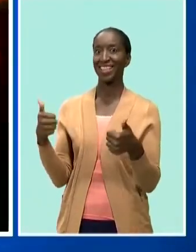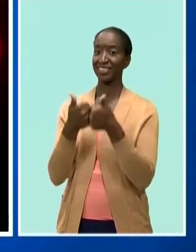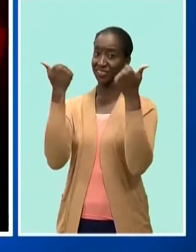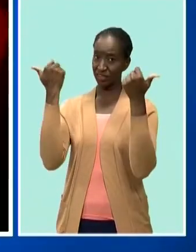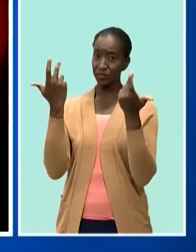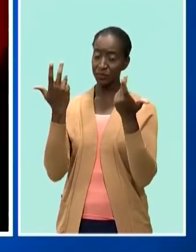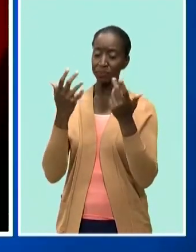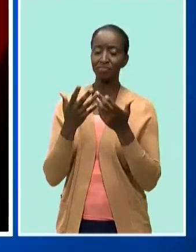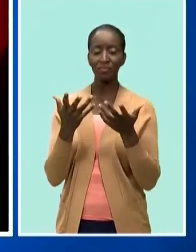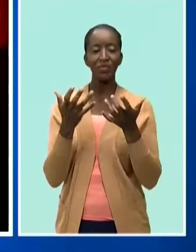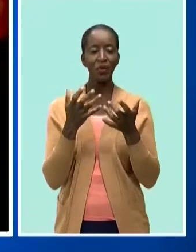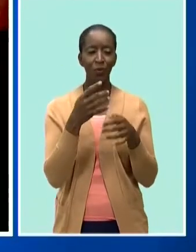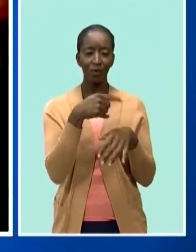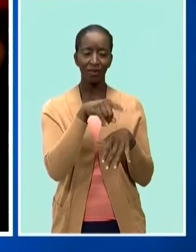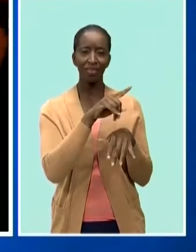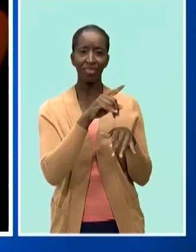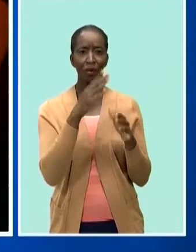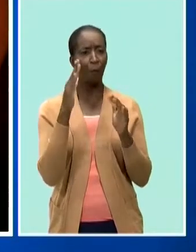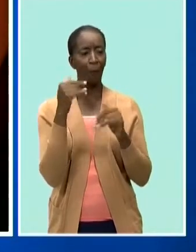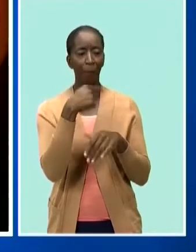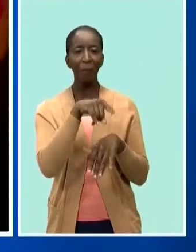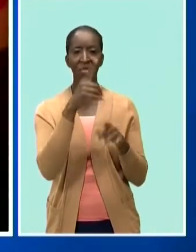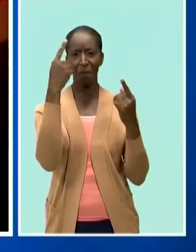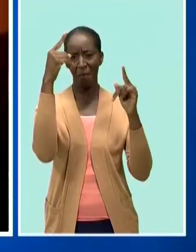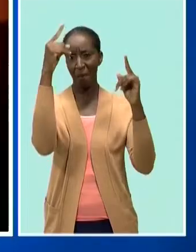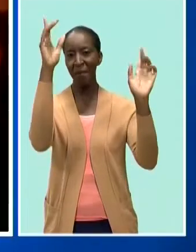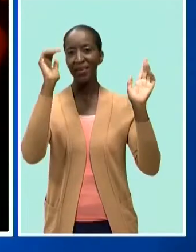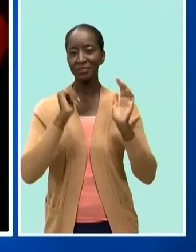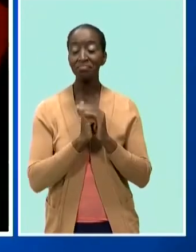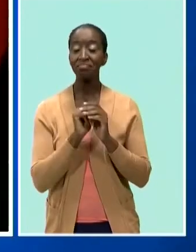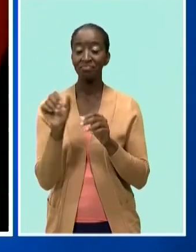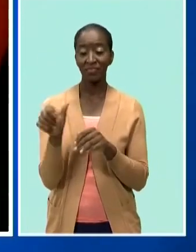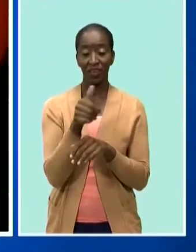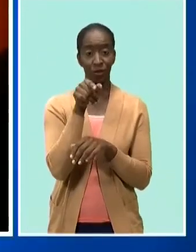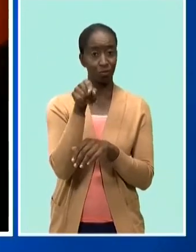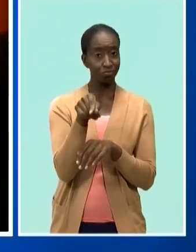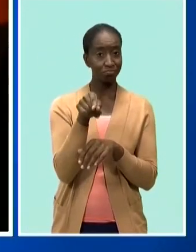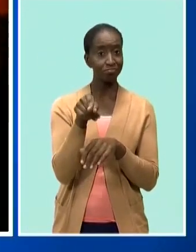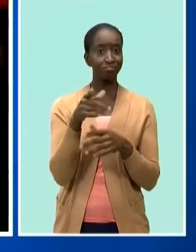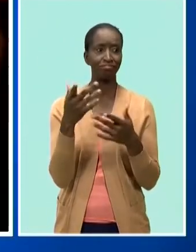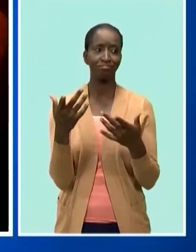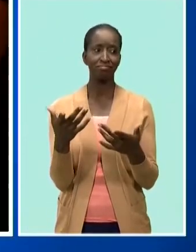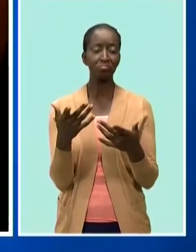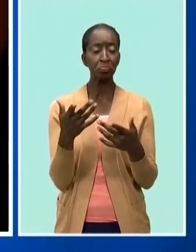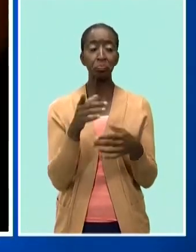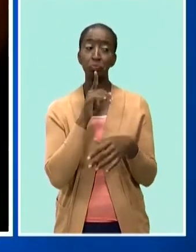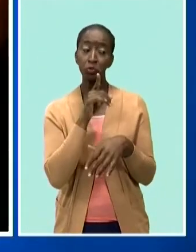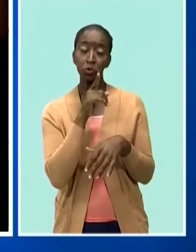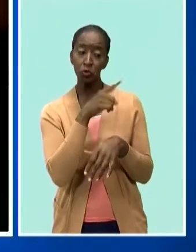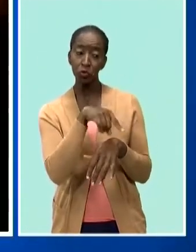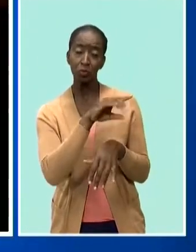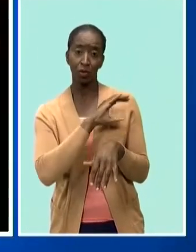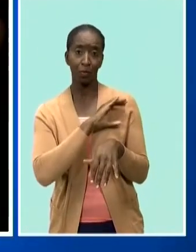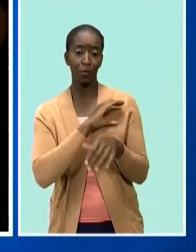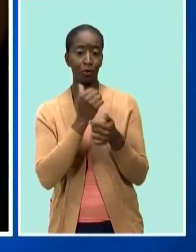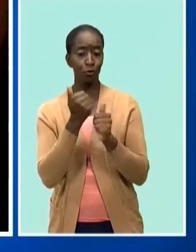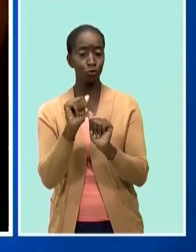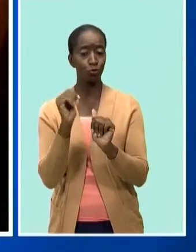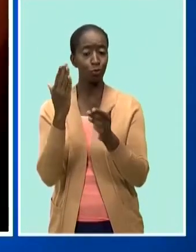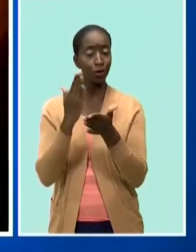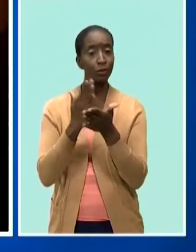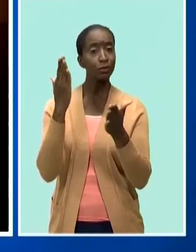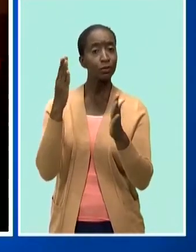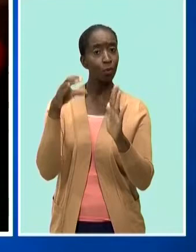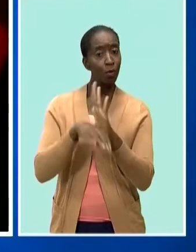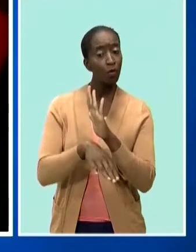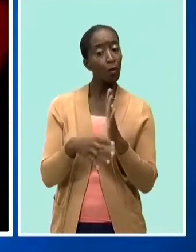forward. And Santini Moore says it's clear something is working, as it has been weeks since the last can-related death. She says